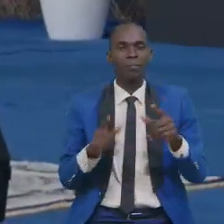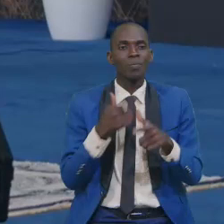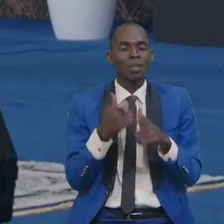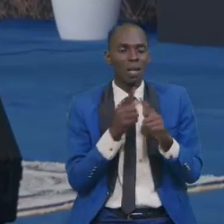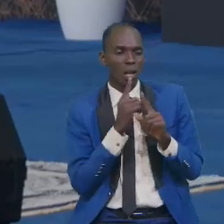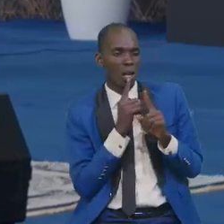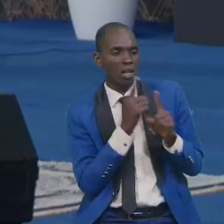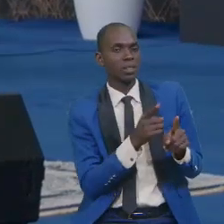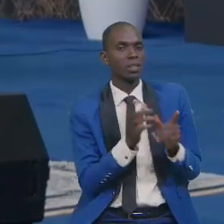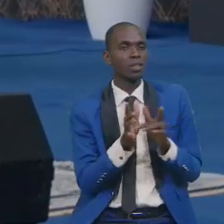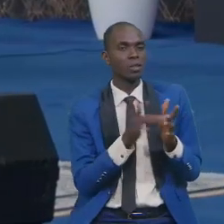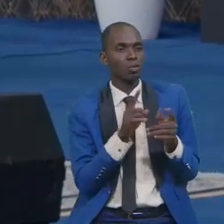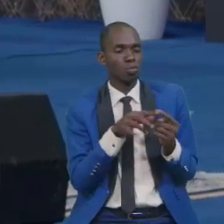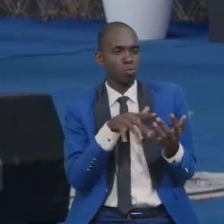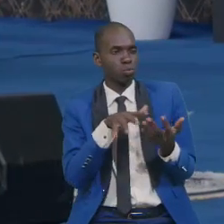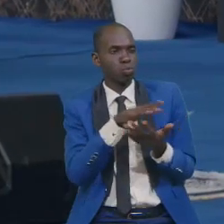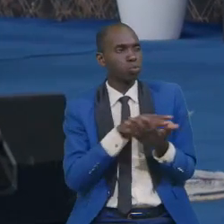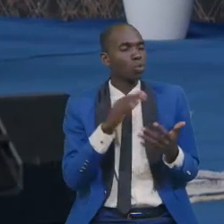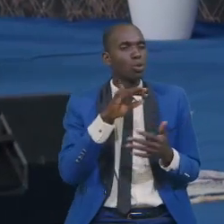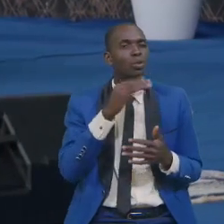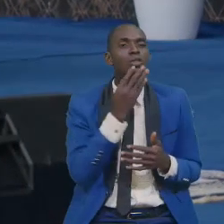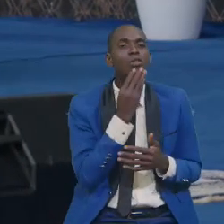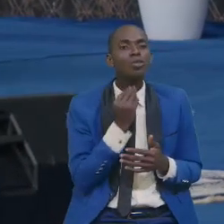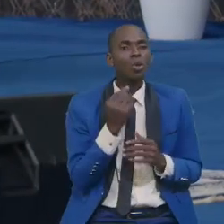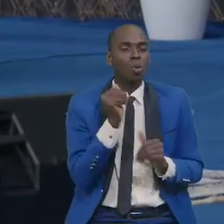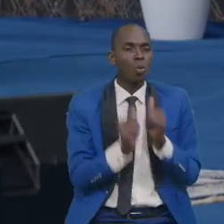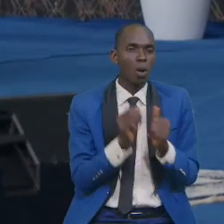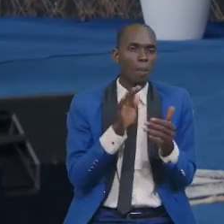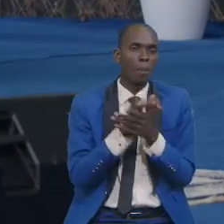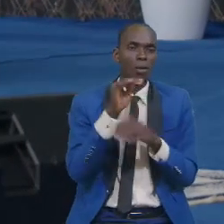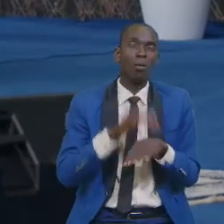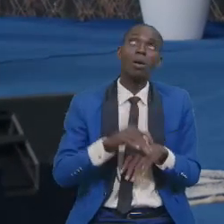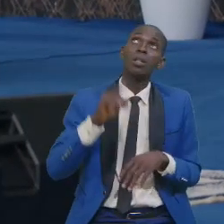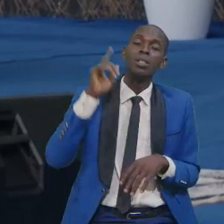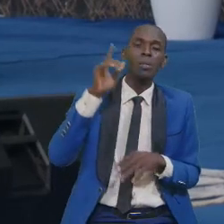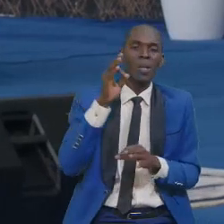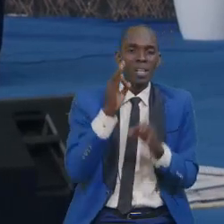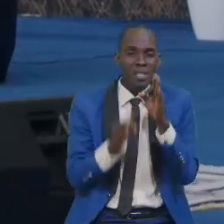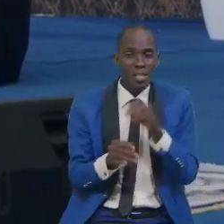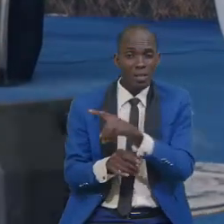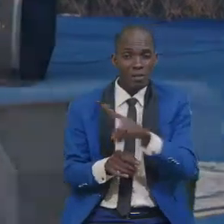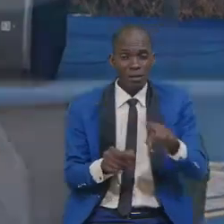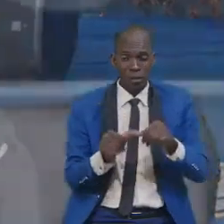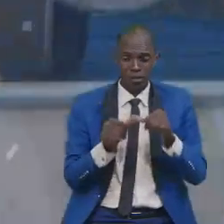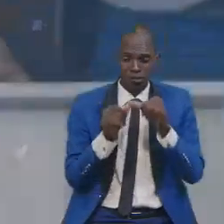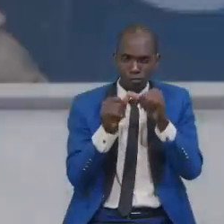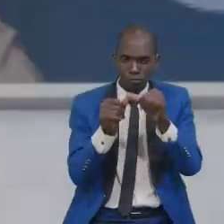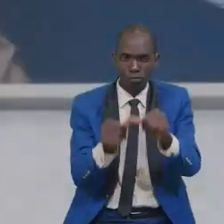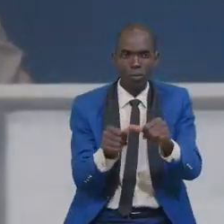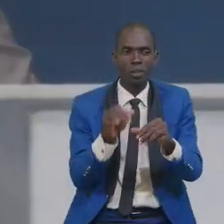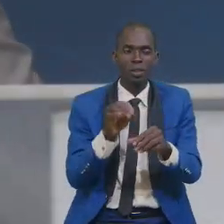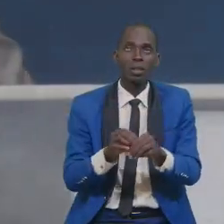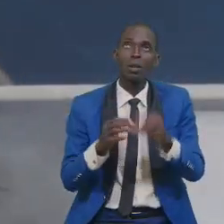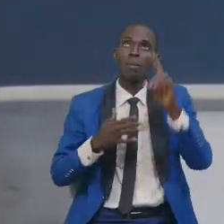or those Jews which believe on him if he continue in my